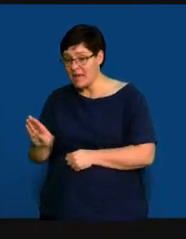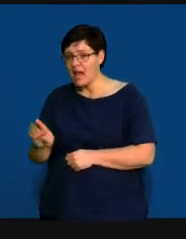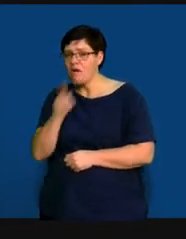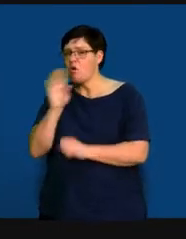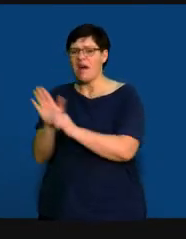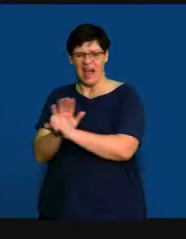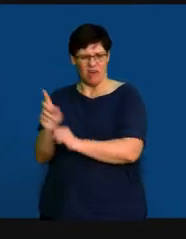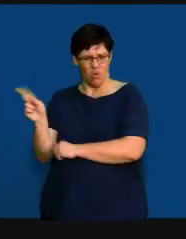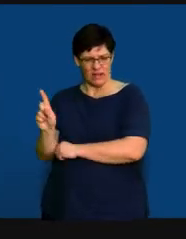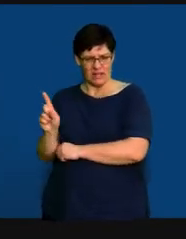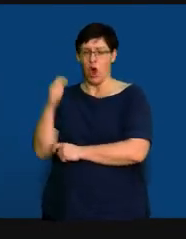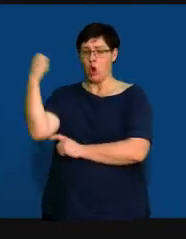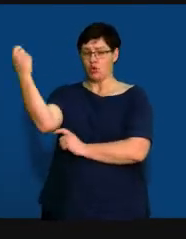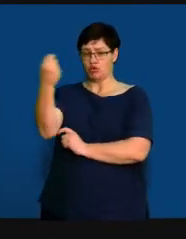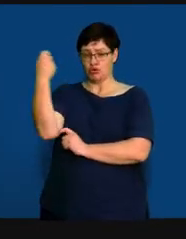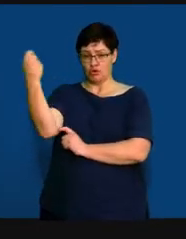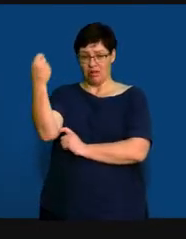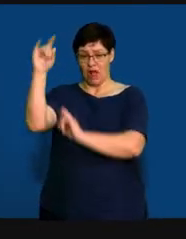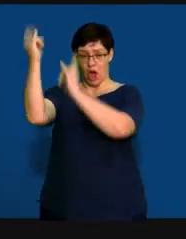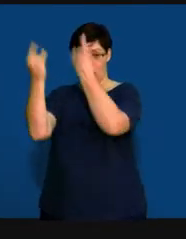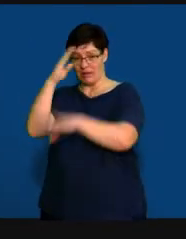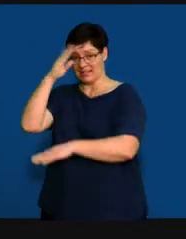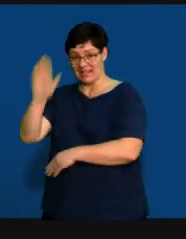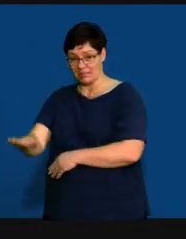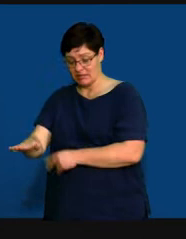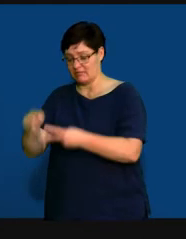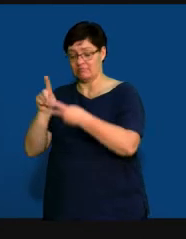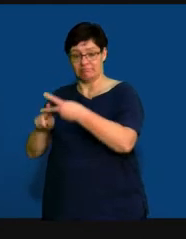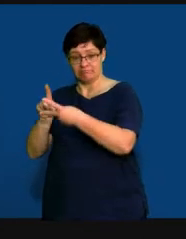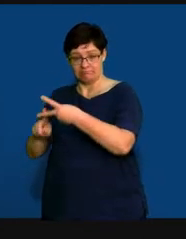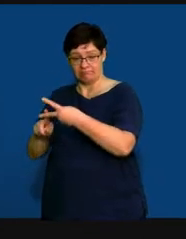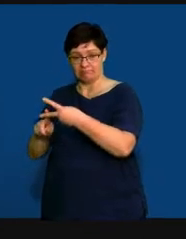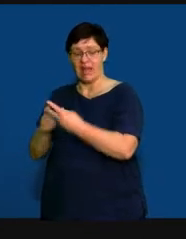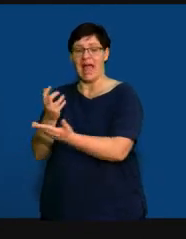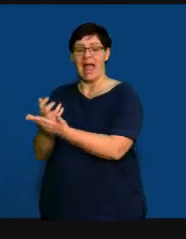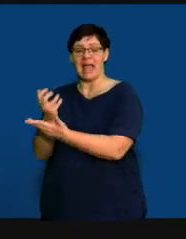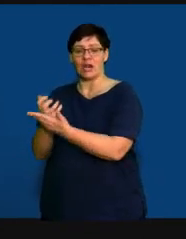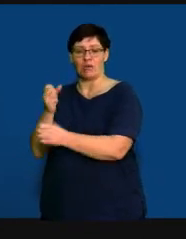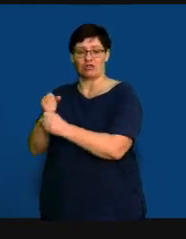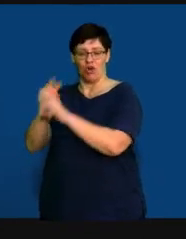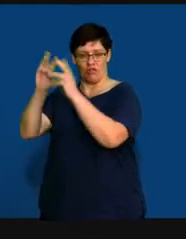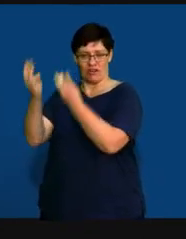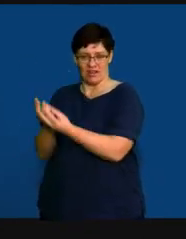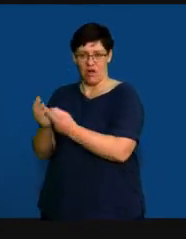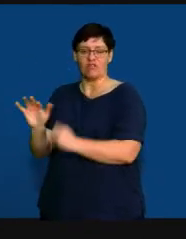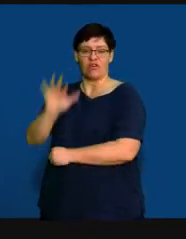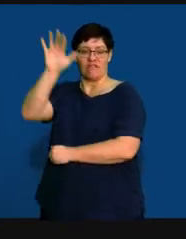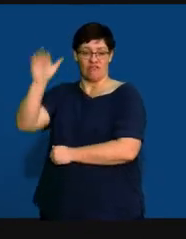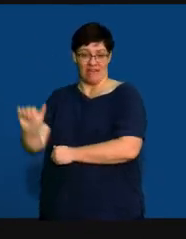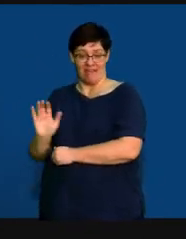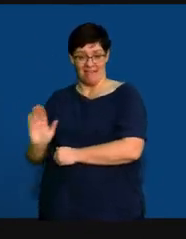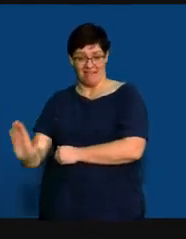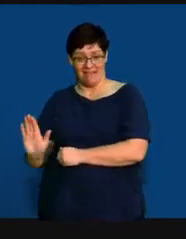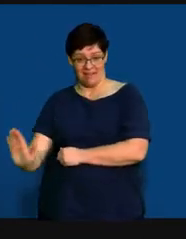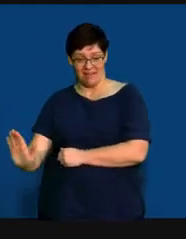are covering is rural and urban settlements as well as the economic geography of South Africa.